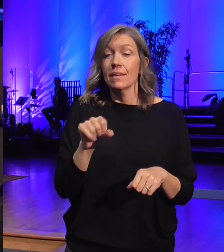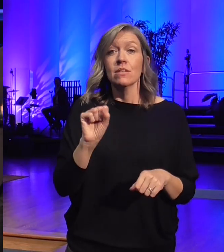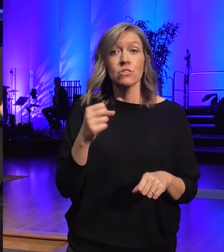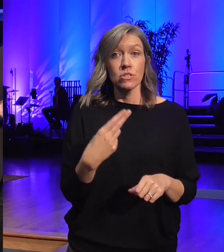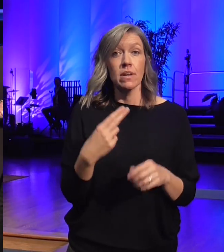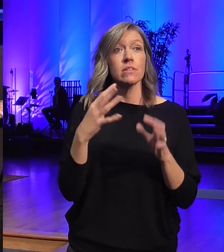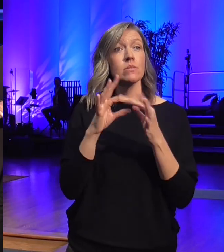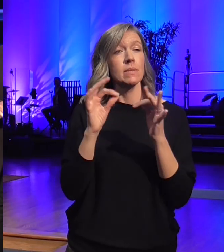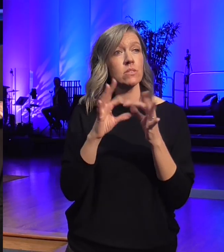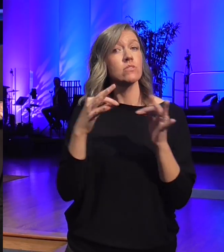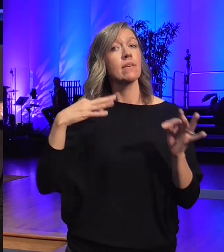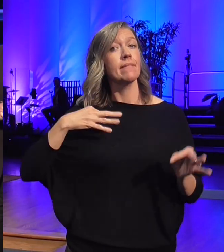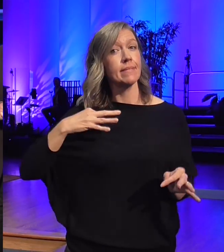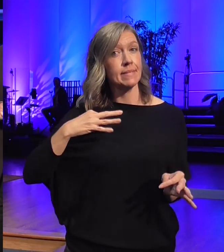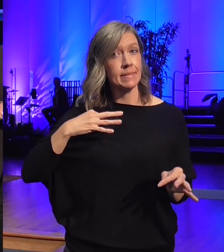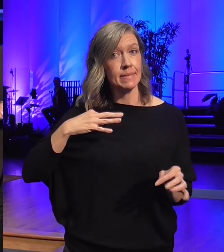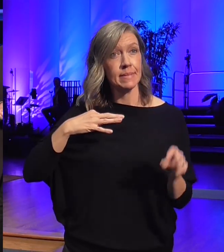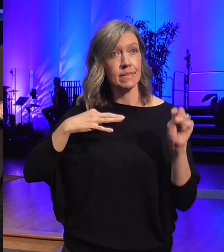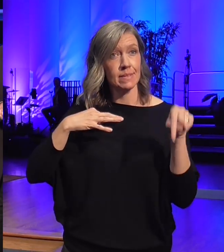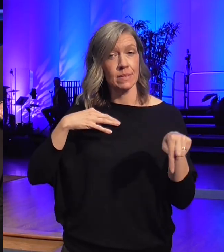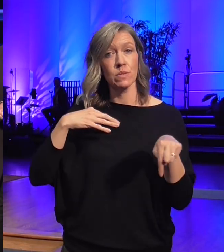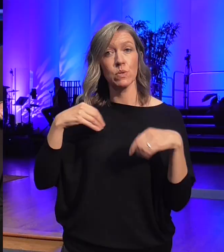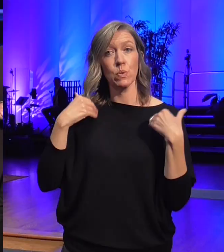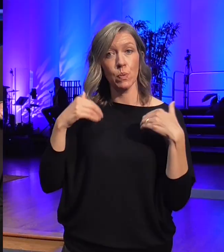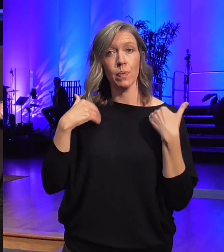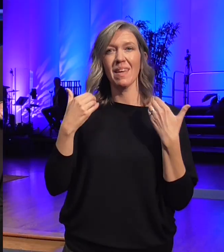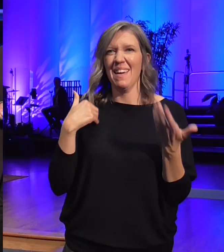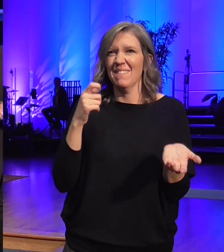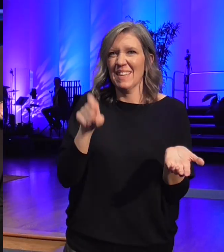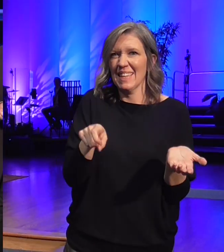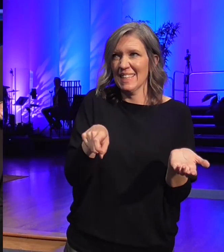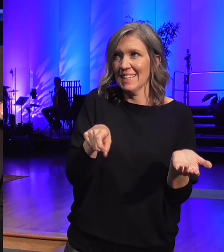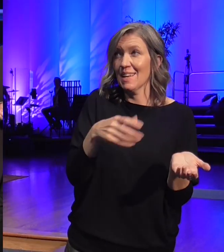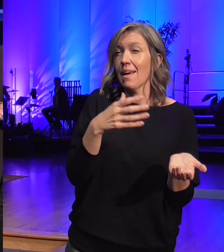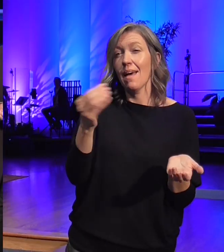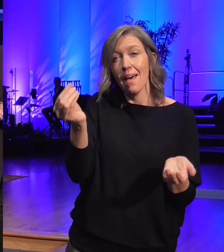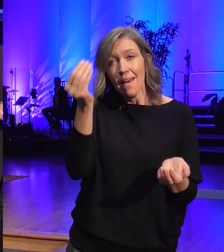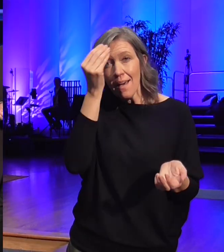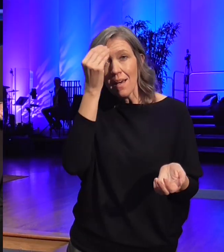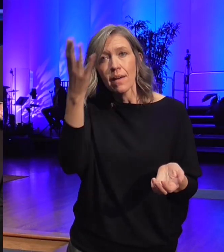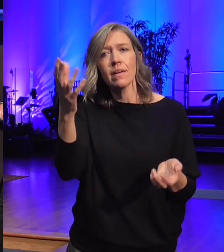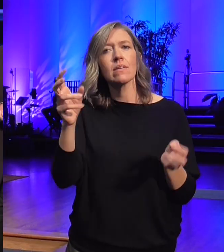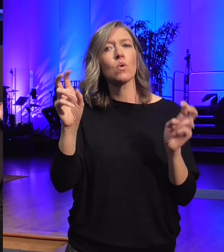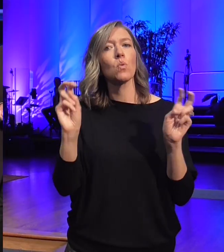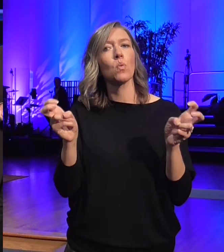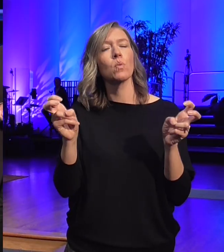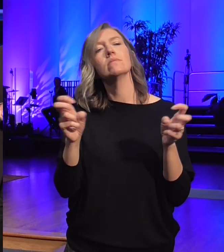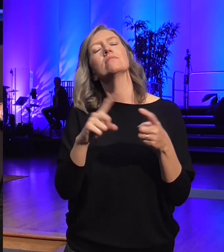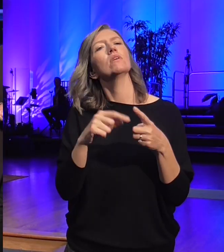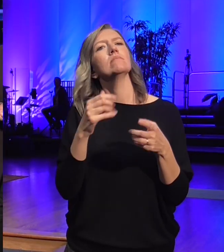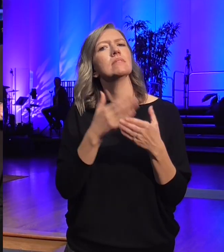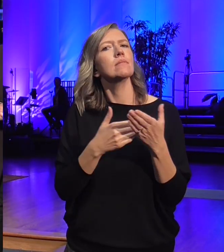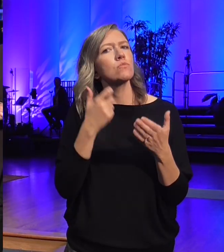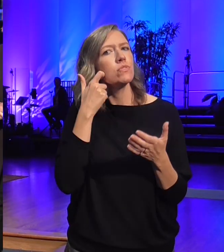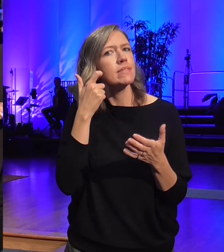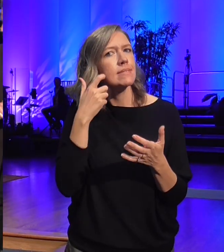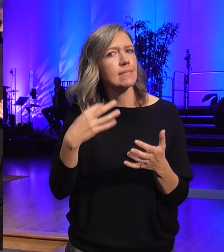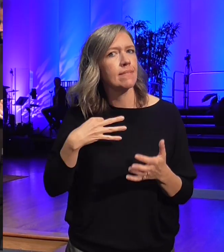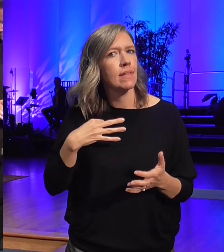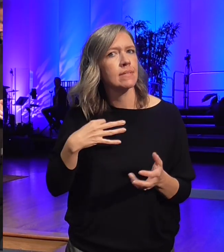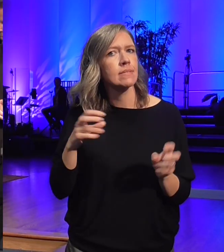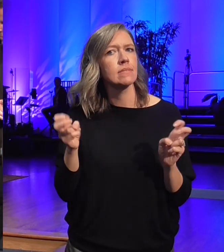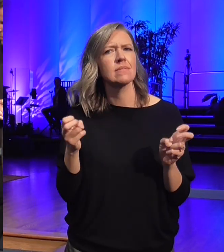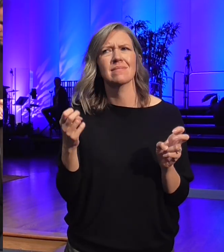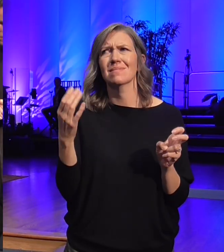mentioned volunteering with our youth. We have both a need, and I will tell you a couple quotes from some of our recent